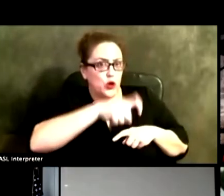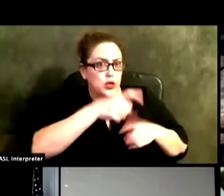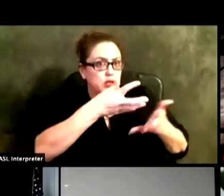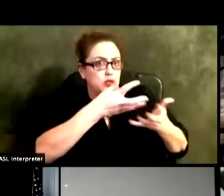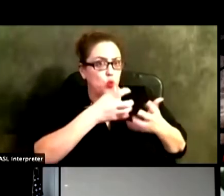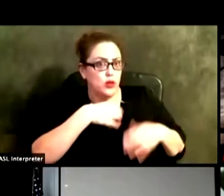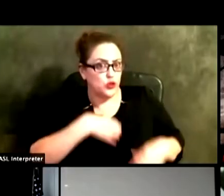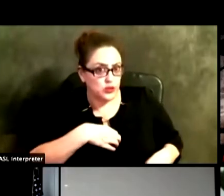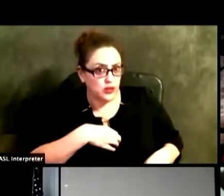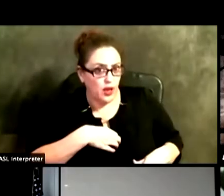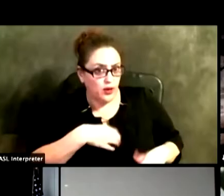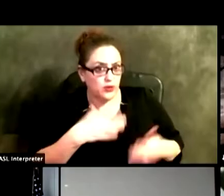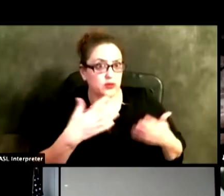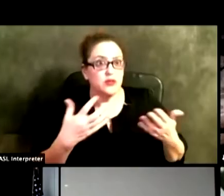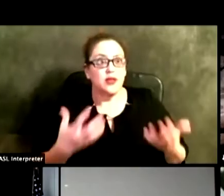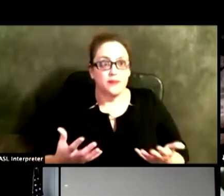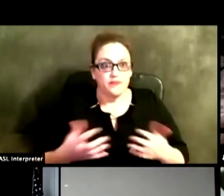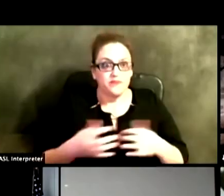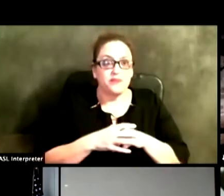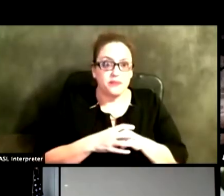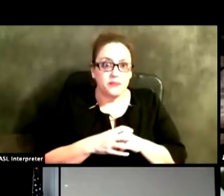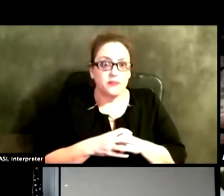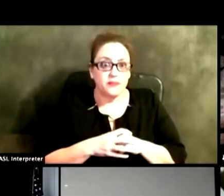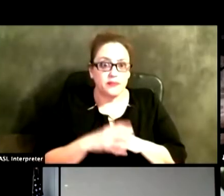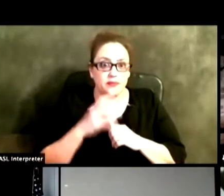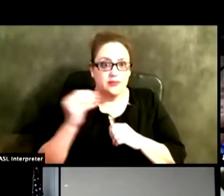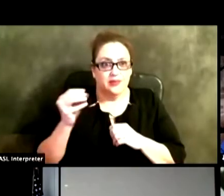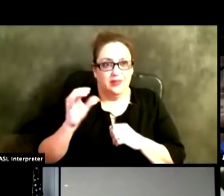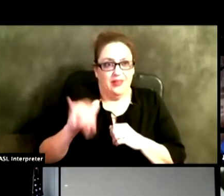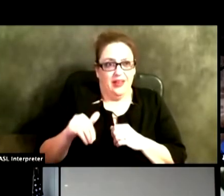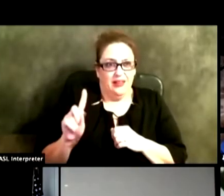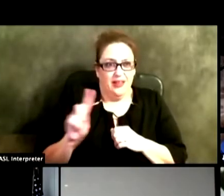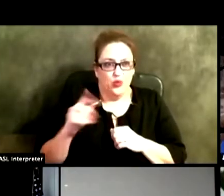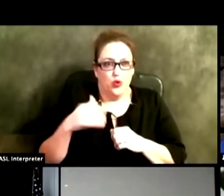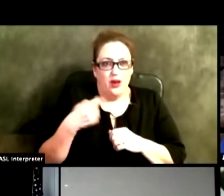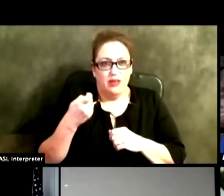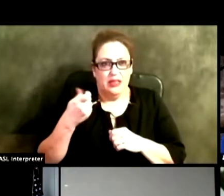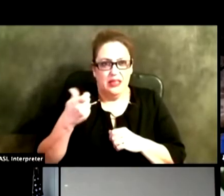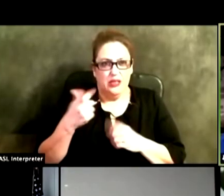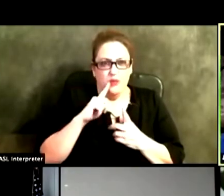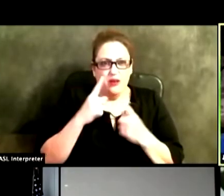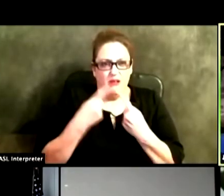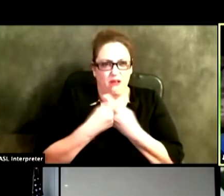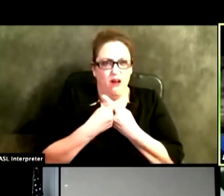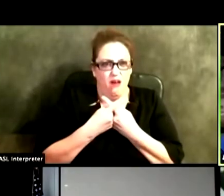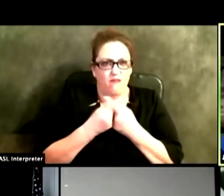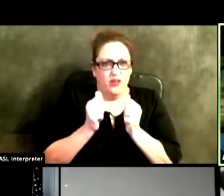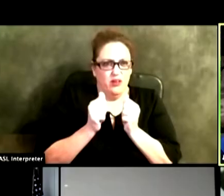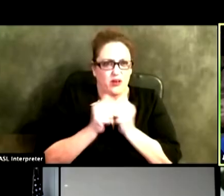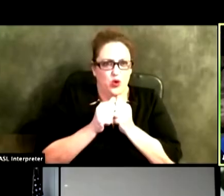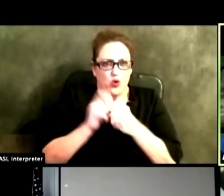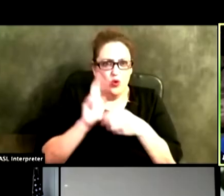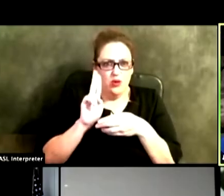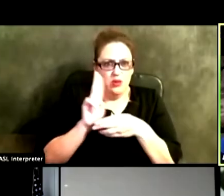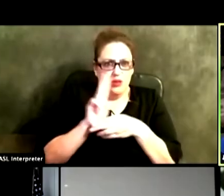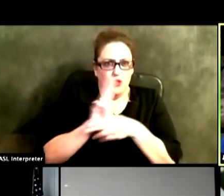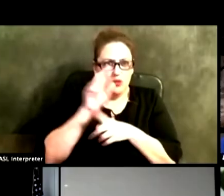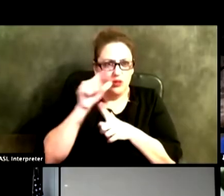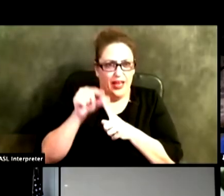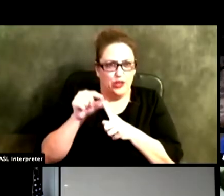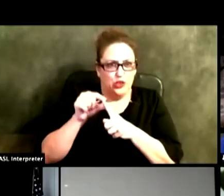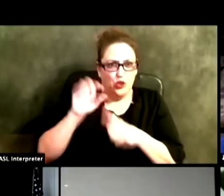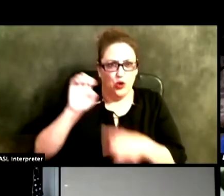And that's where I have a little conflict. Understand. With using the term equity.